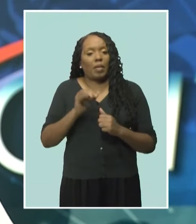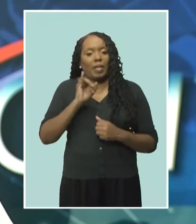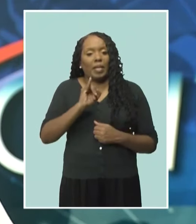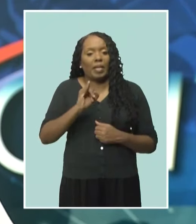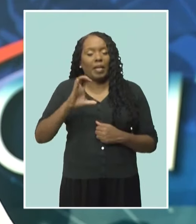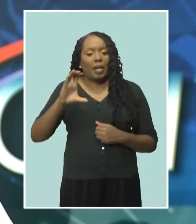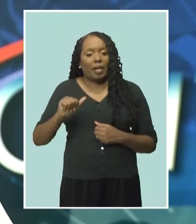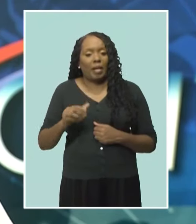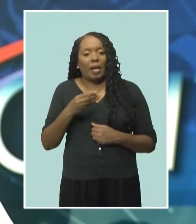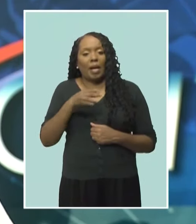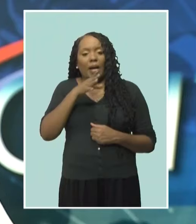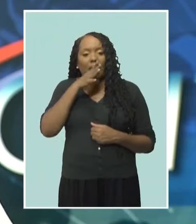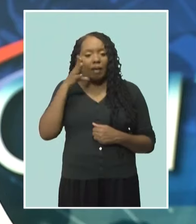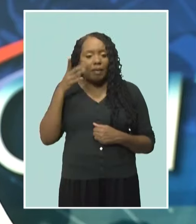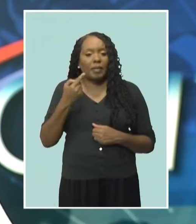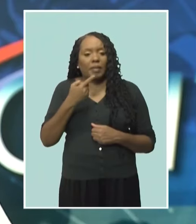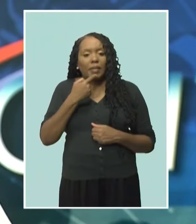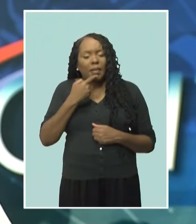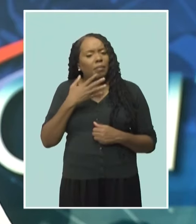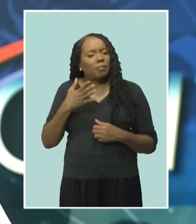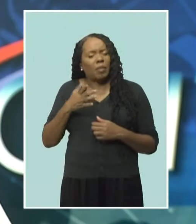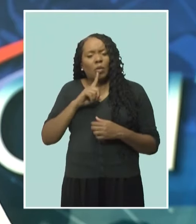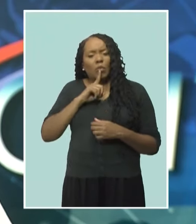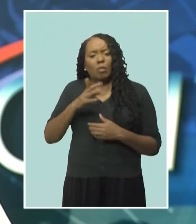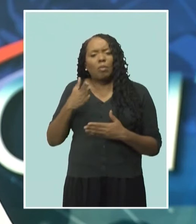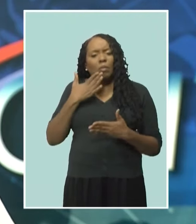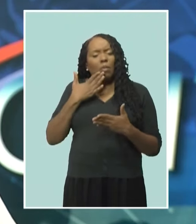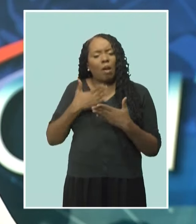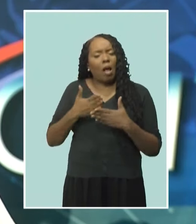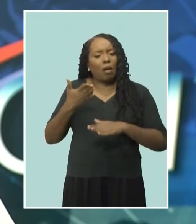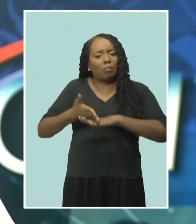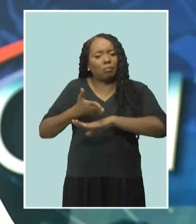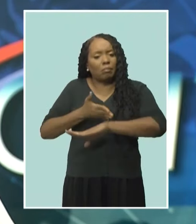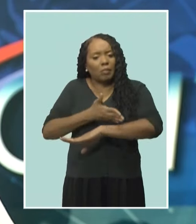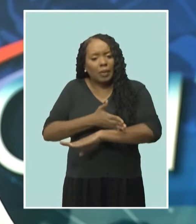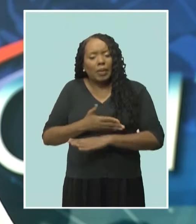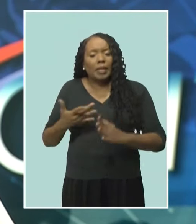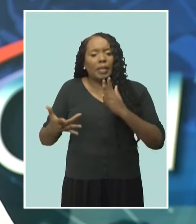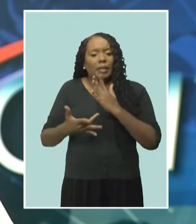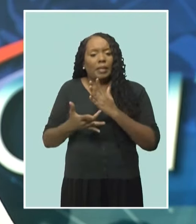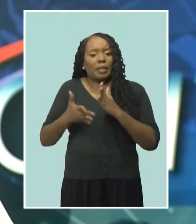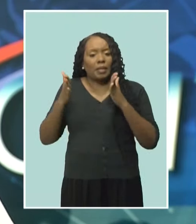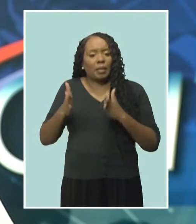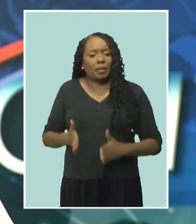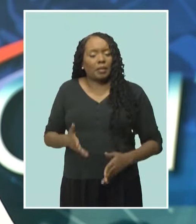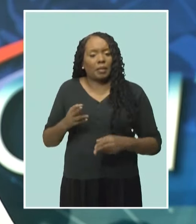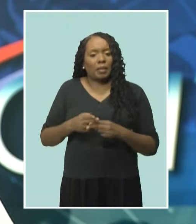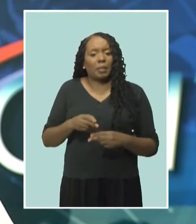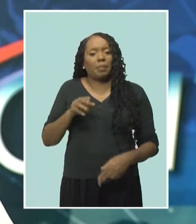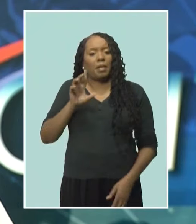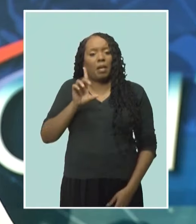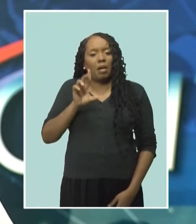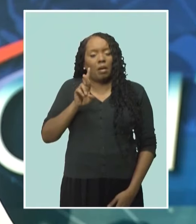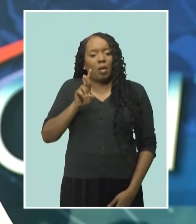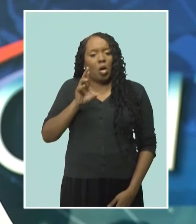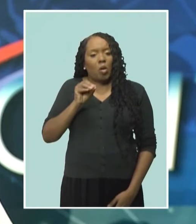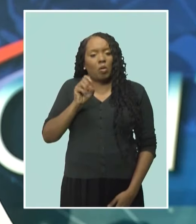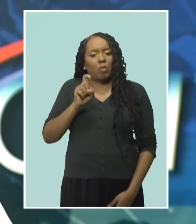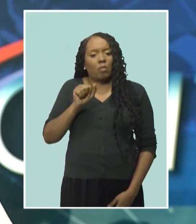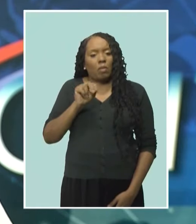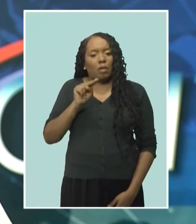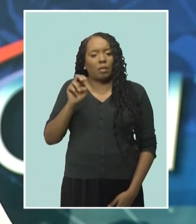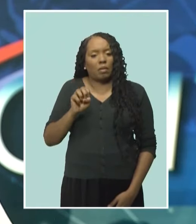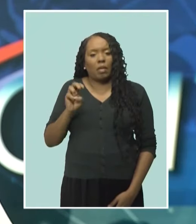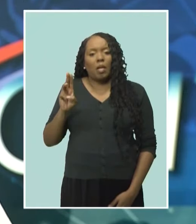on Agriculture has told Barbados the sector is in good hands. Technical specialist Dr. Roxanne Waith made the comment after